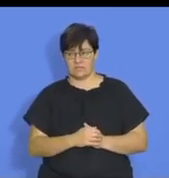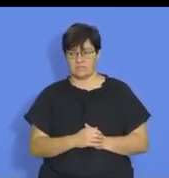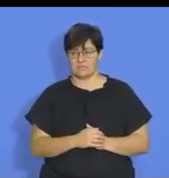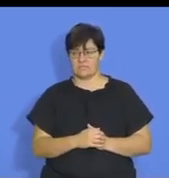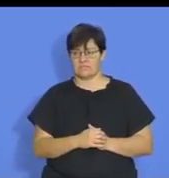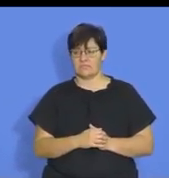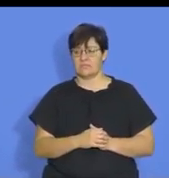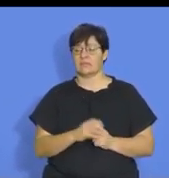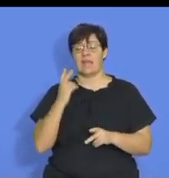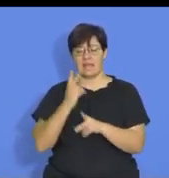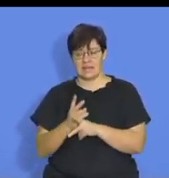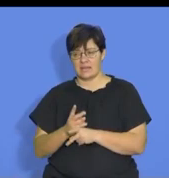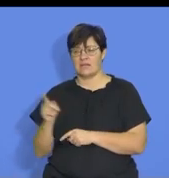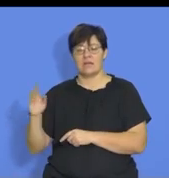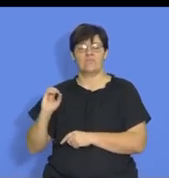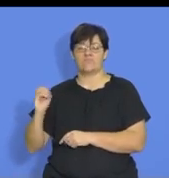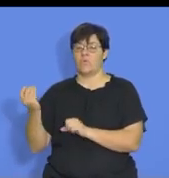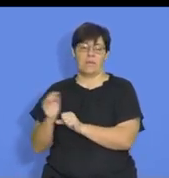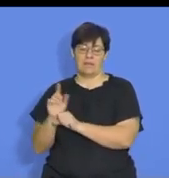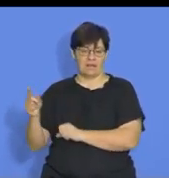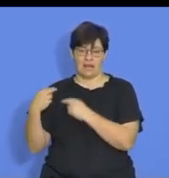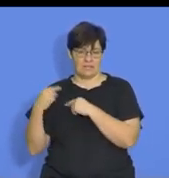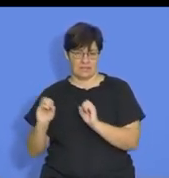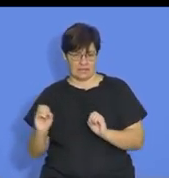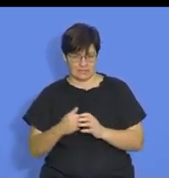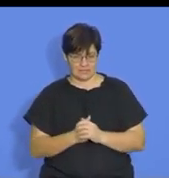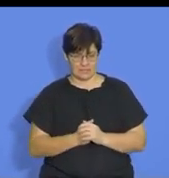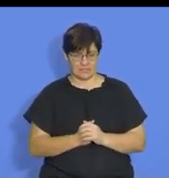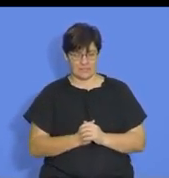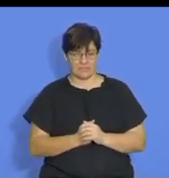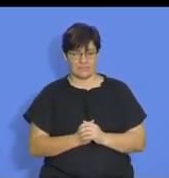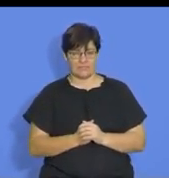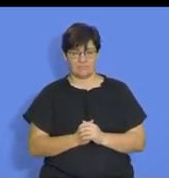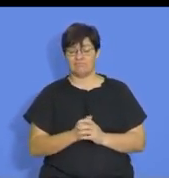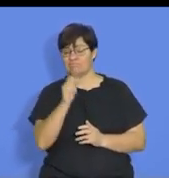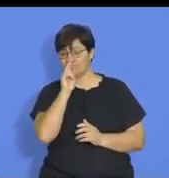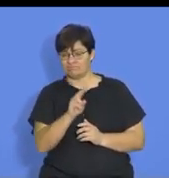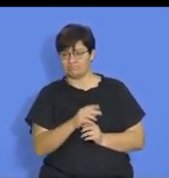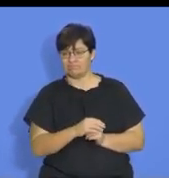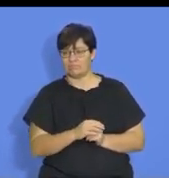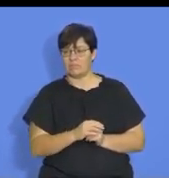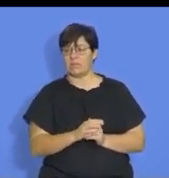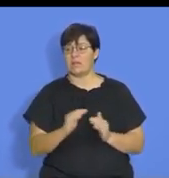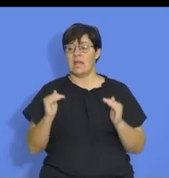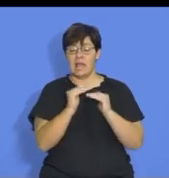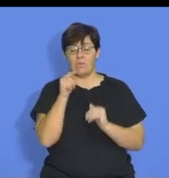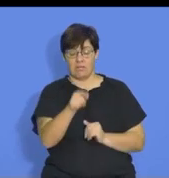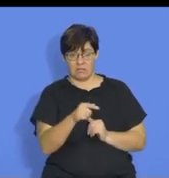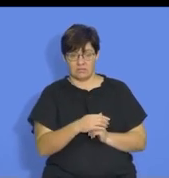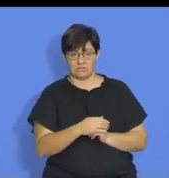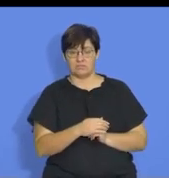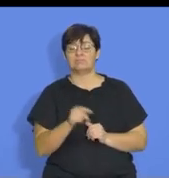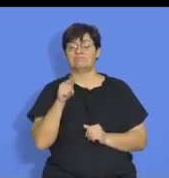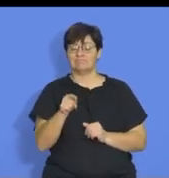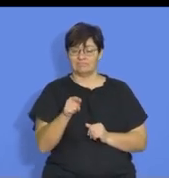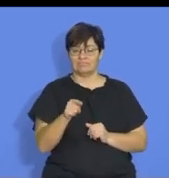100,000. Okay, and once again, there's no impact on liabilities. So as you can see, if I put my equal to